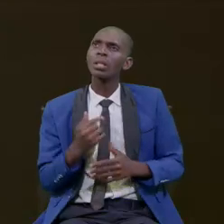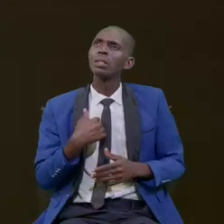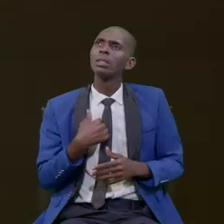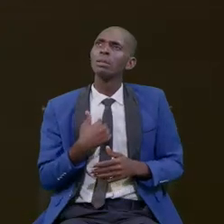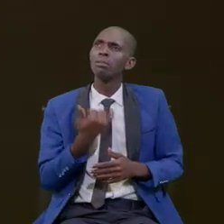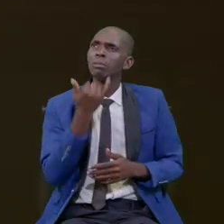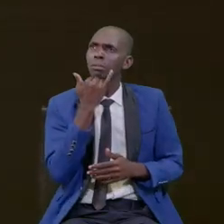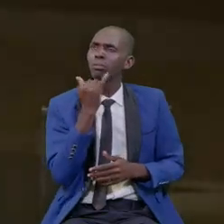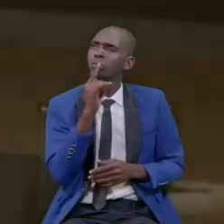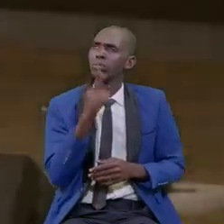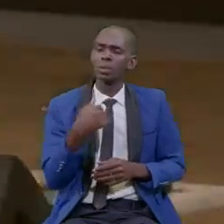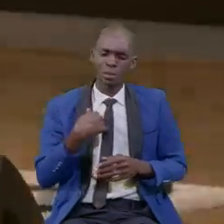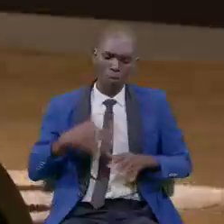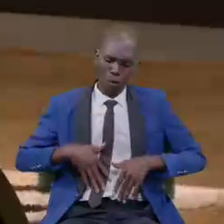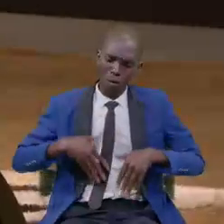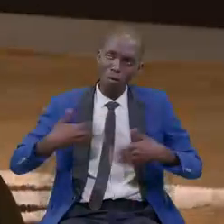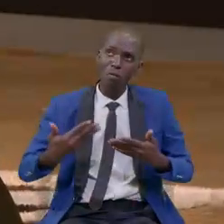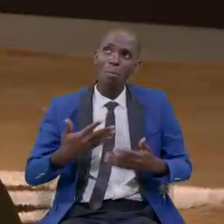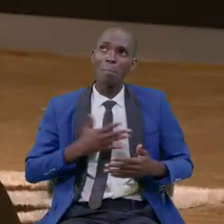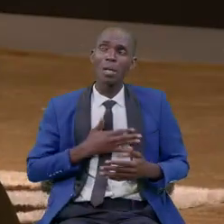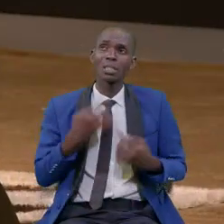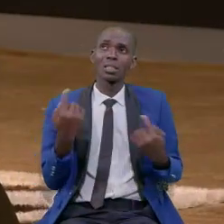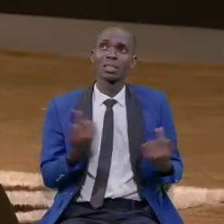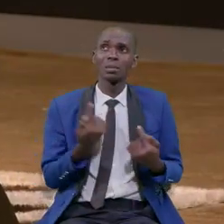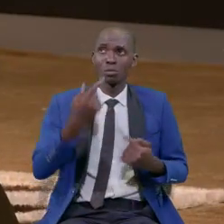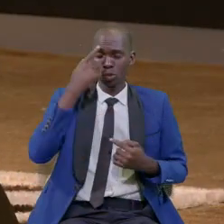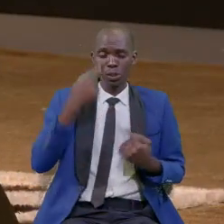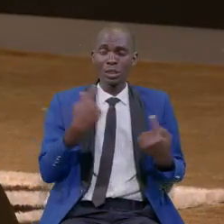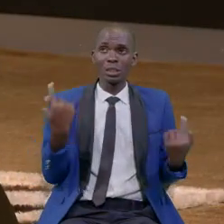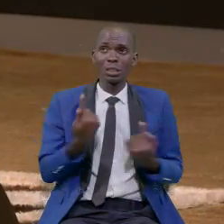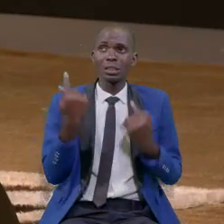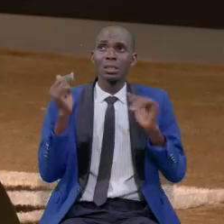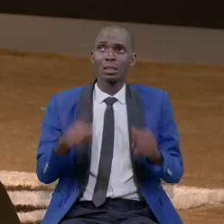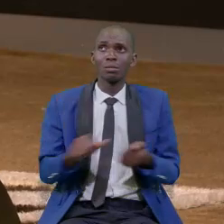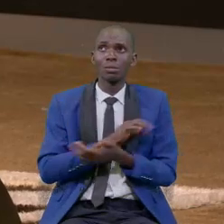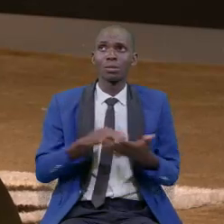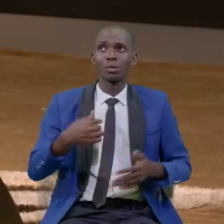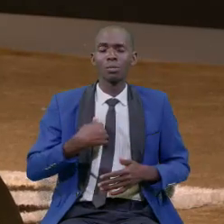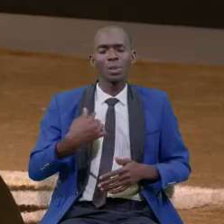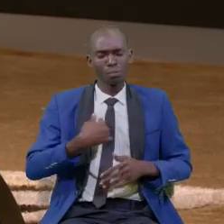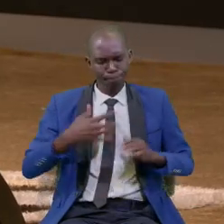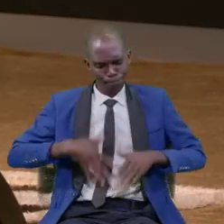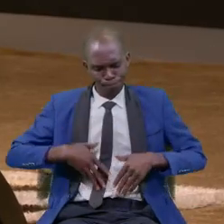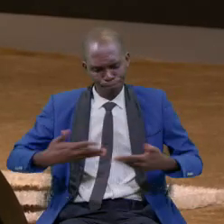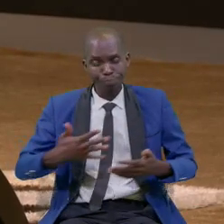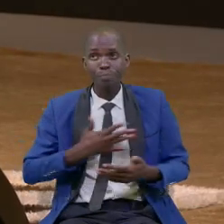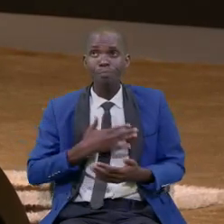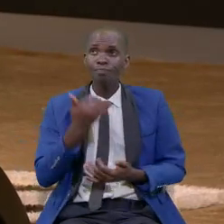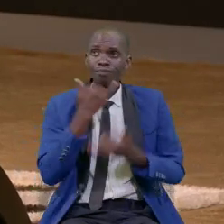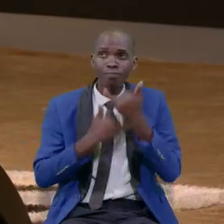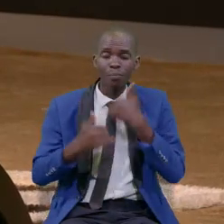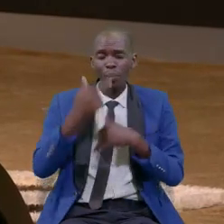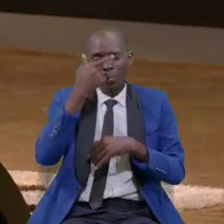the sin because sin is ruinous. I'm confessing the sin